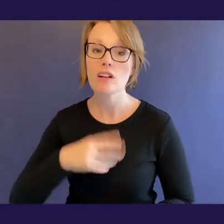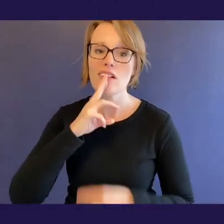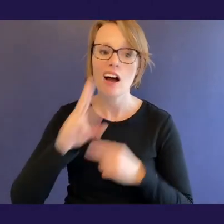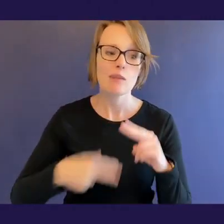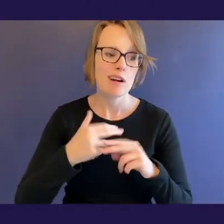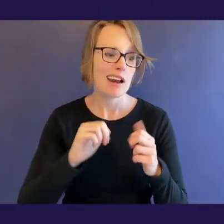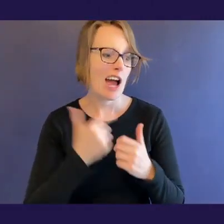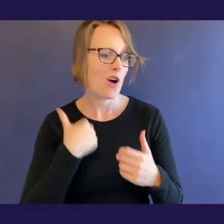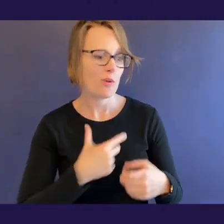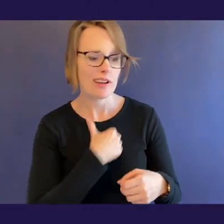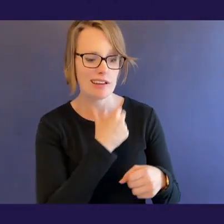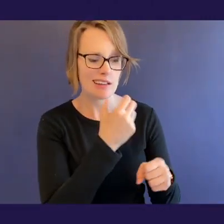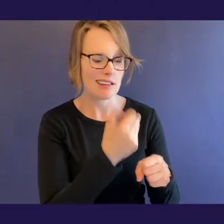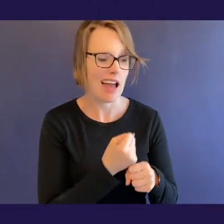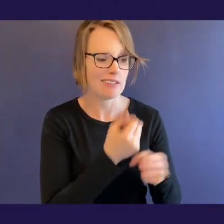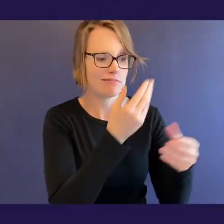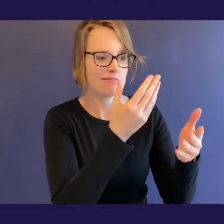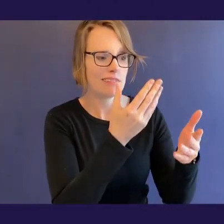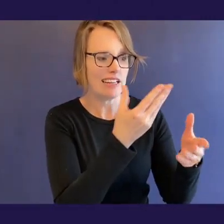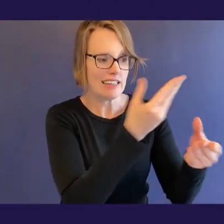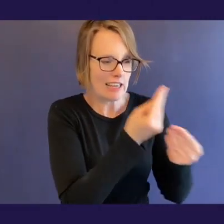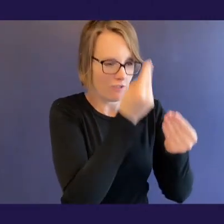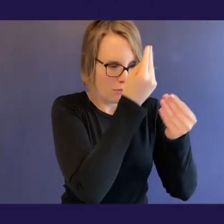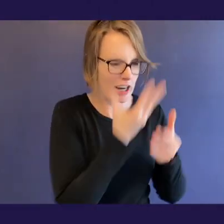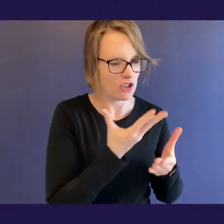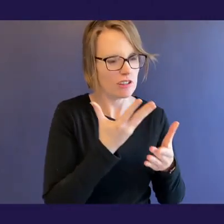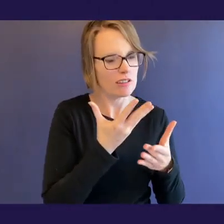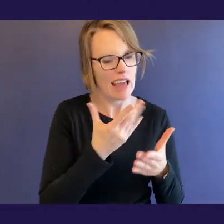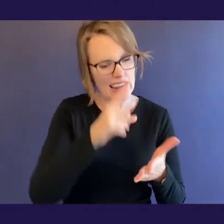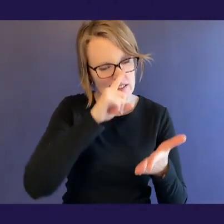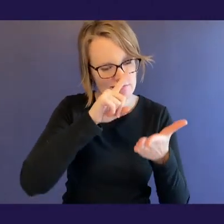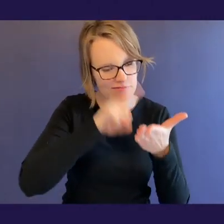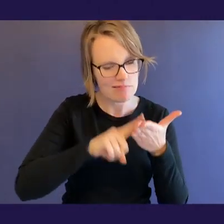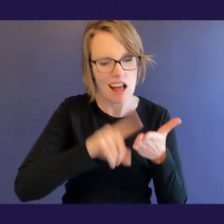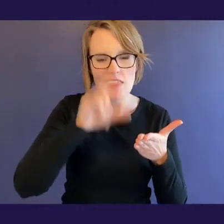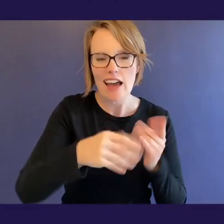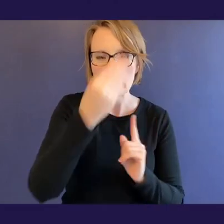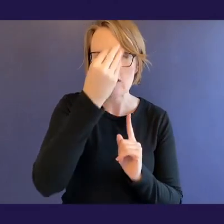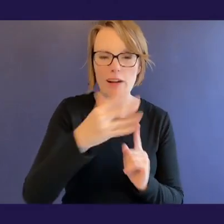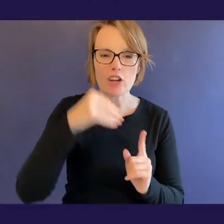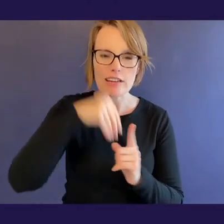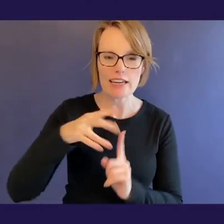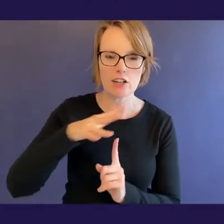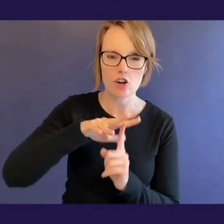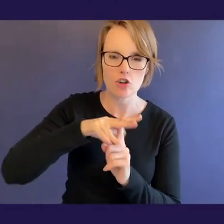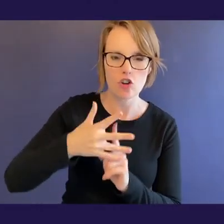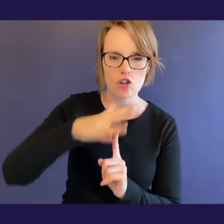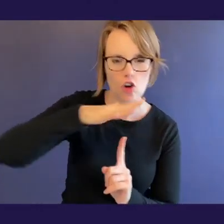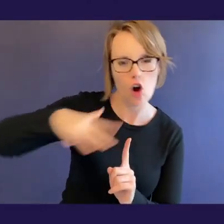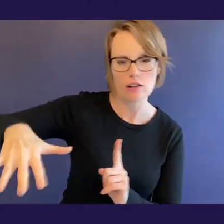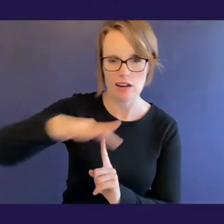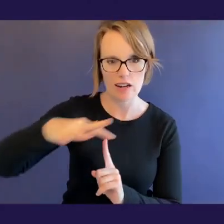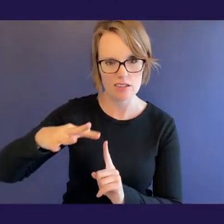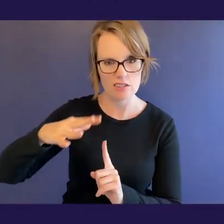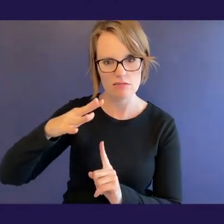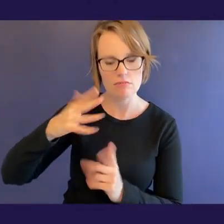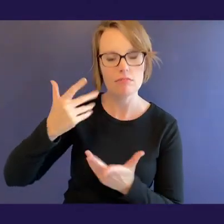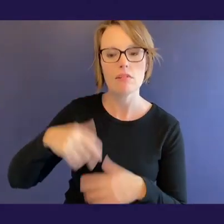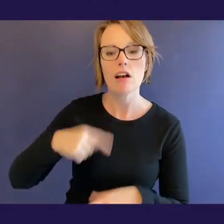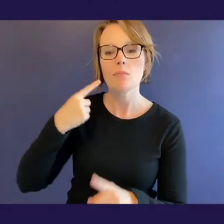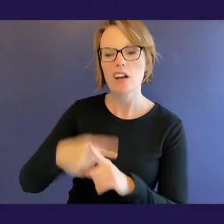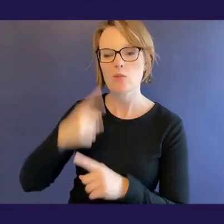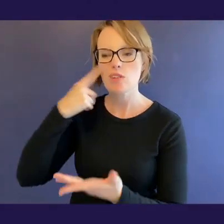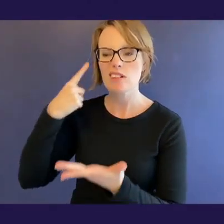purposes and the changing landscapes and implications of the changing information landscape for public